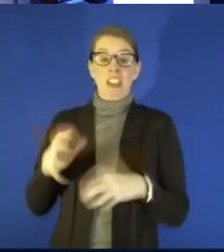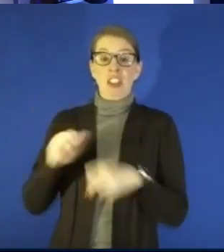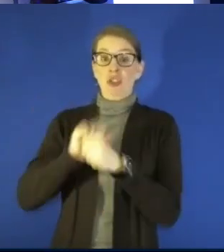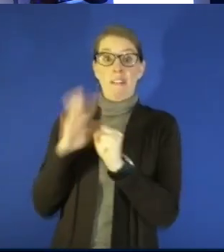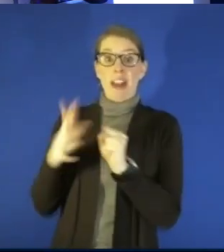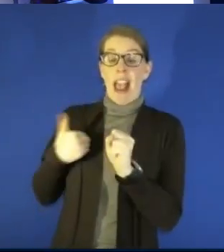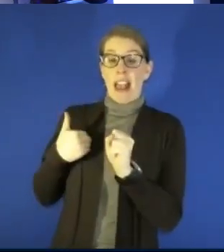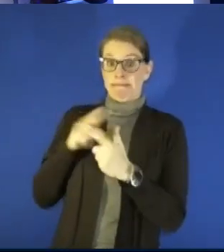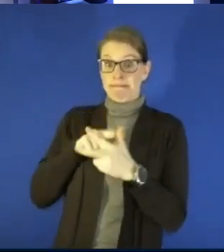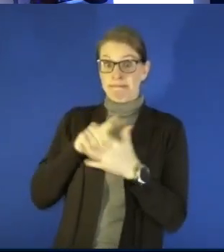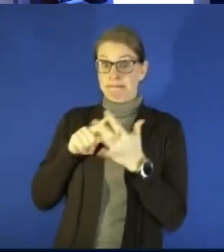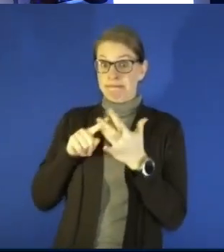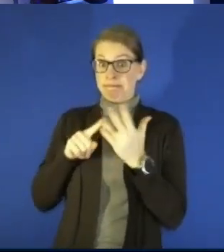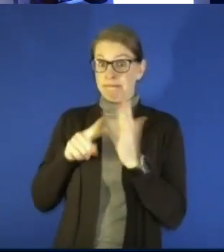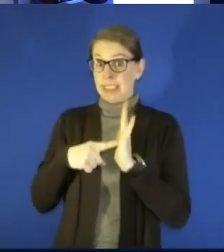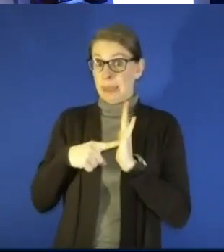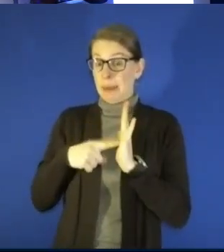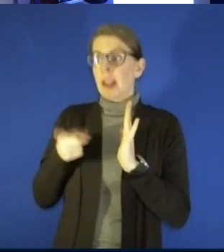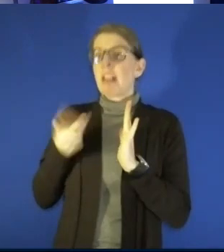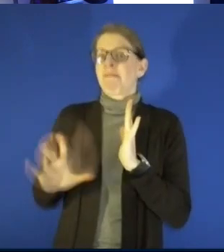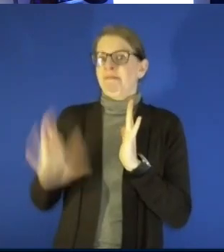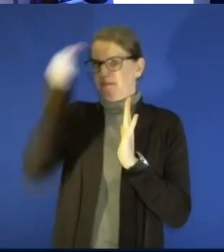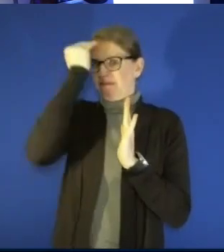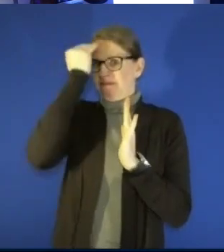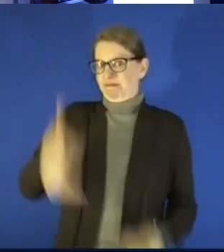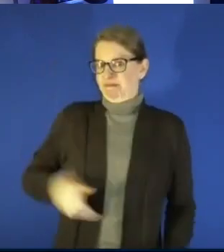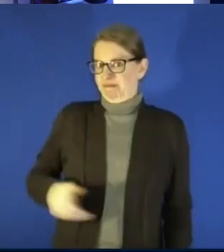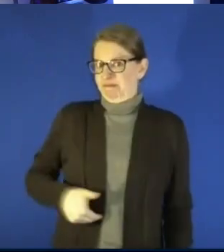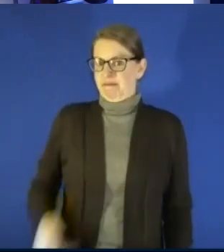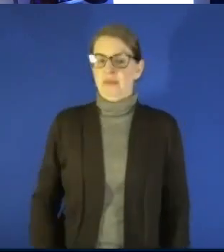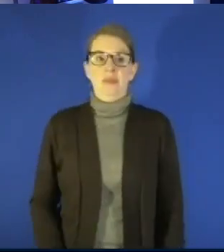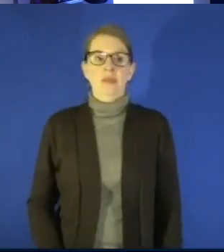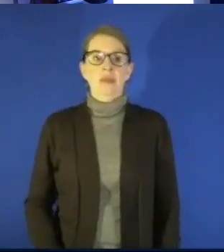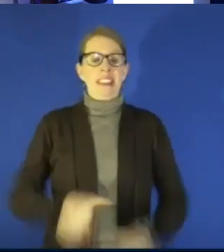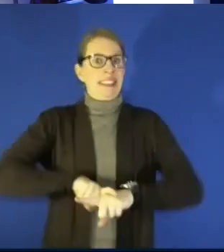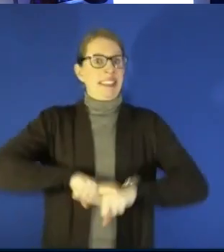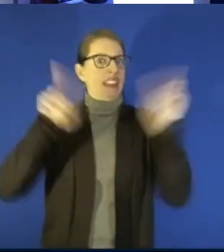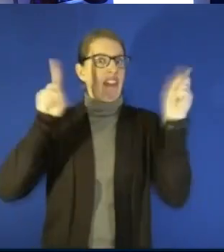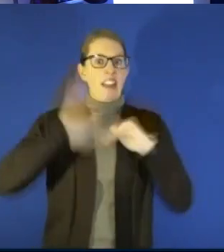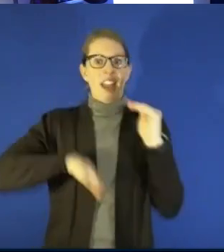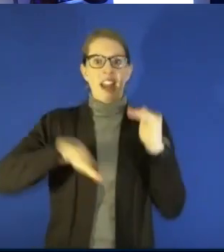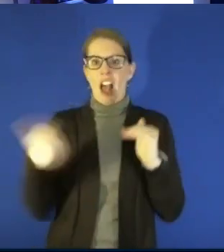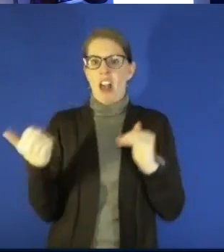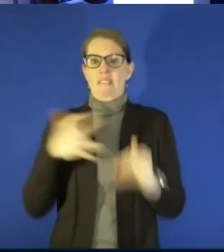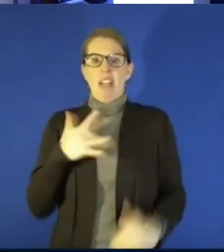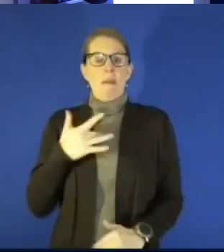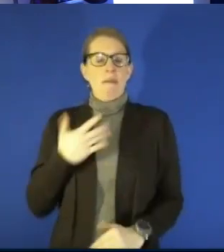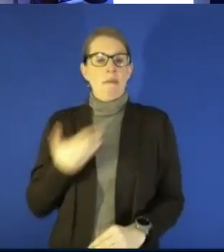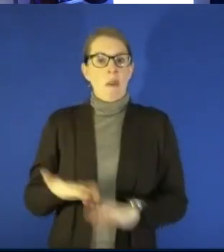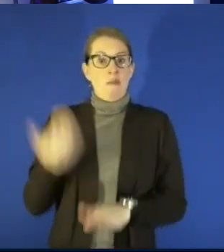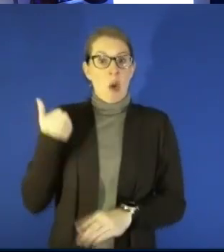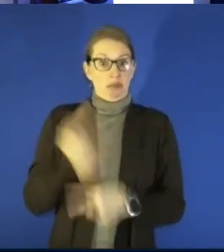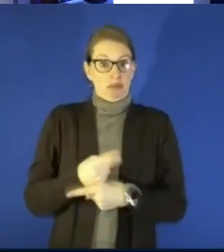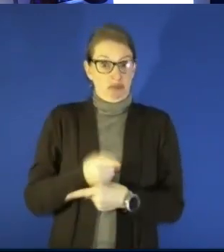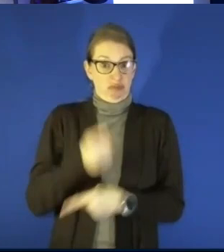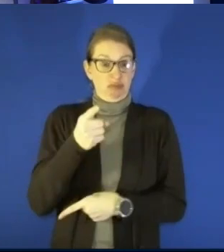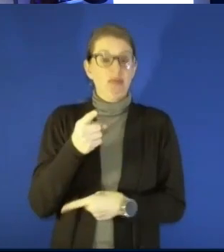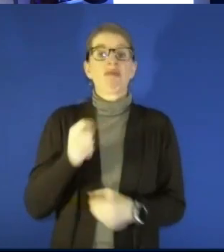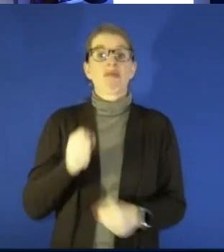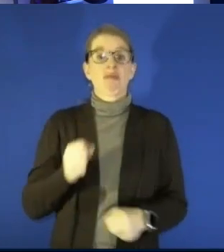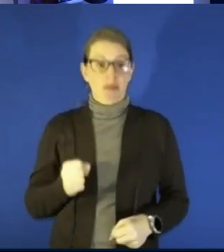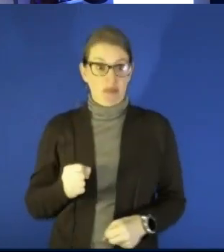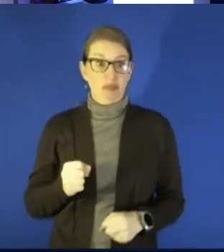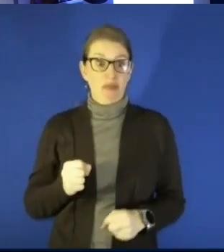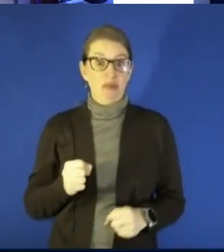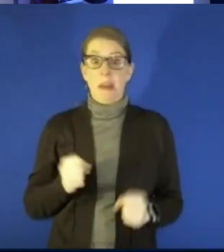knew it. And I think that's it, Dr. Castro. A lot of people say it's just so different than anything they felt before. Is that fair to say with so many people that, especially